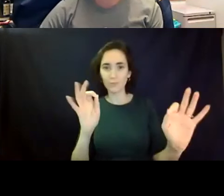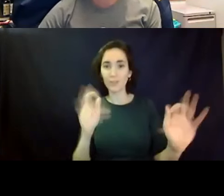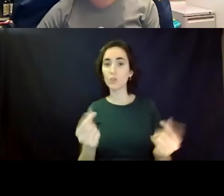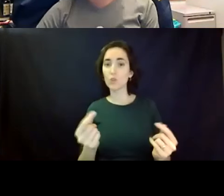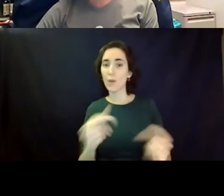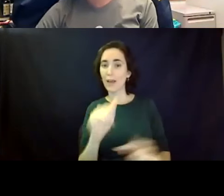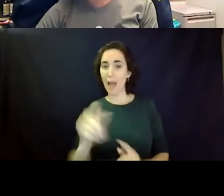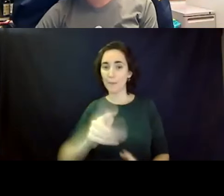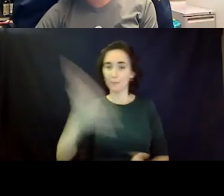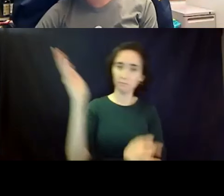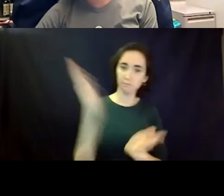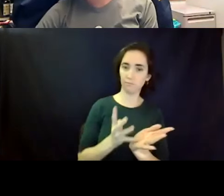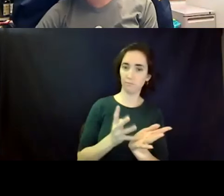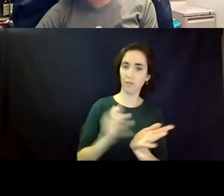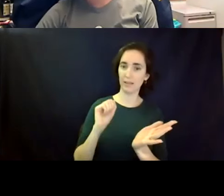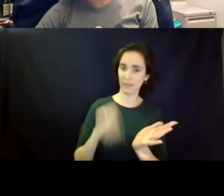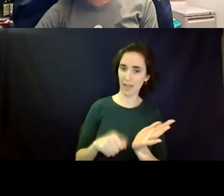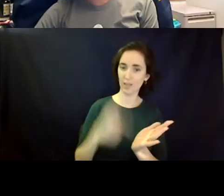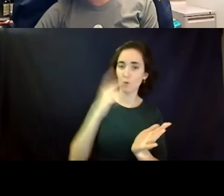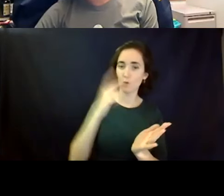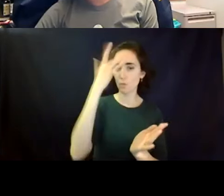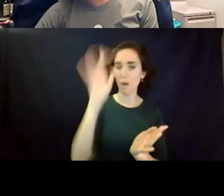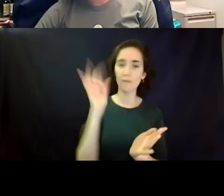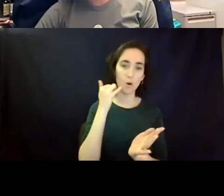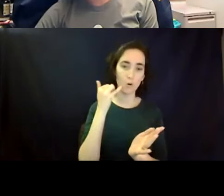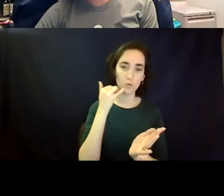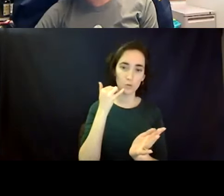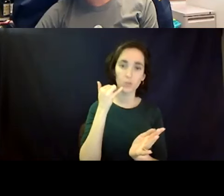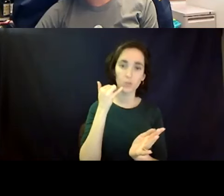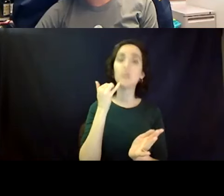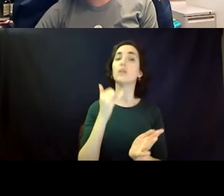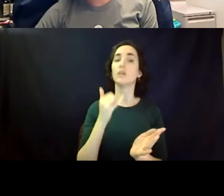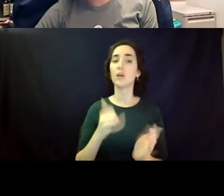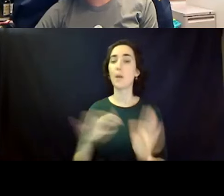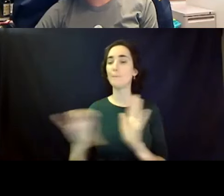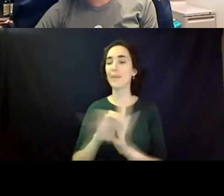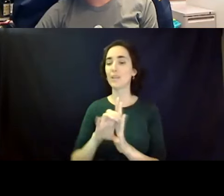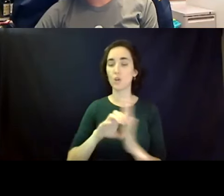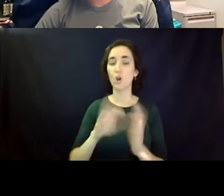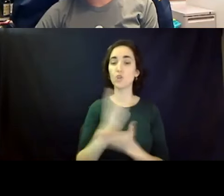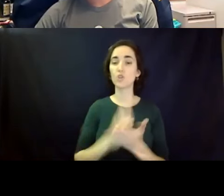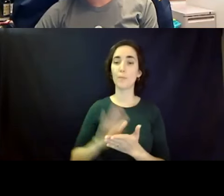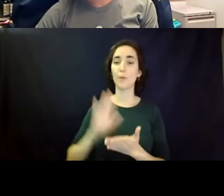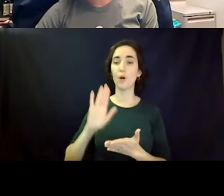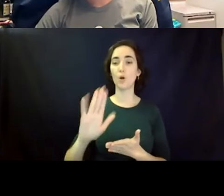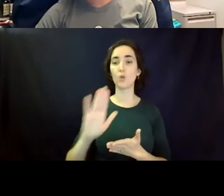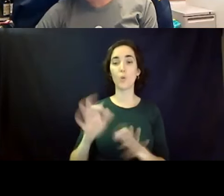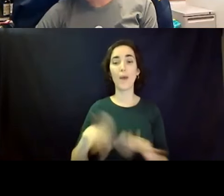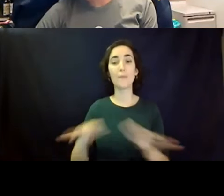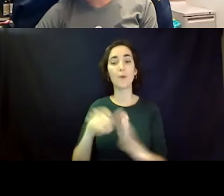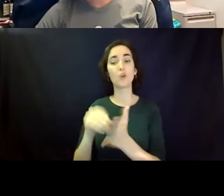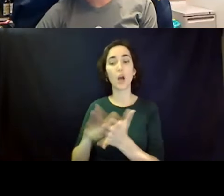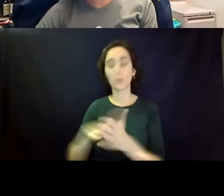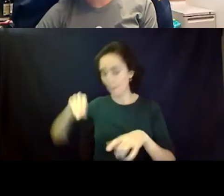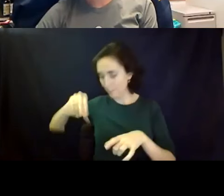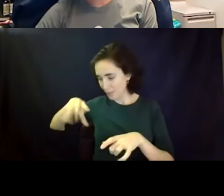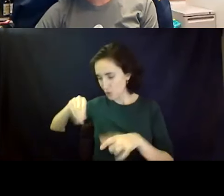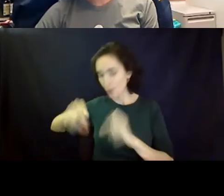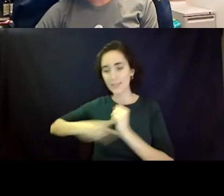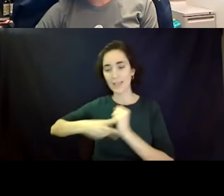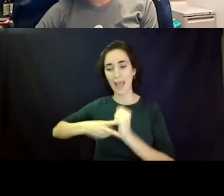download the Get a Game Plan app for your smartphone. You can upload pictures of some of your important documents. You can mark yourself